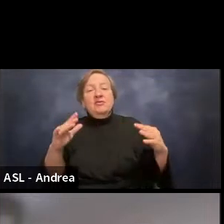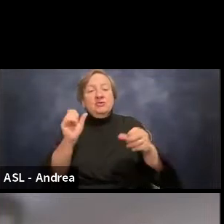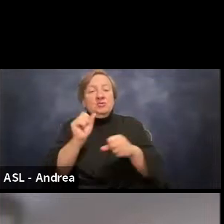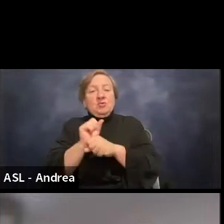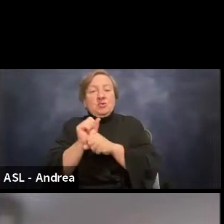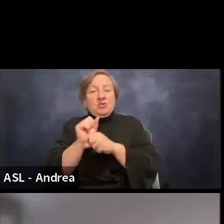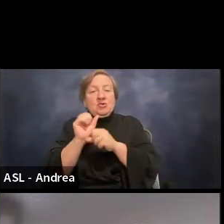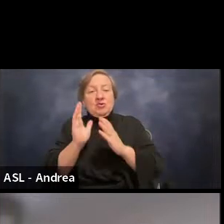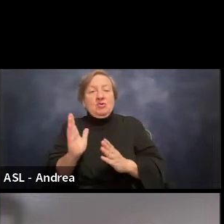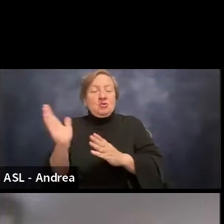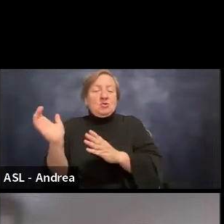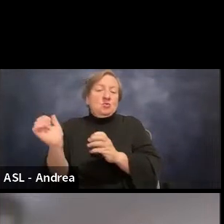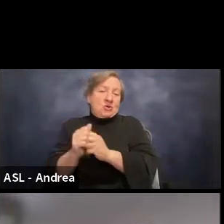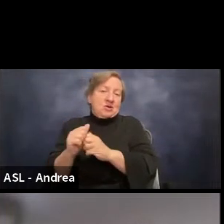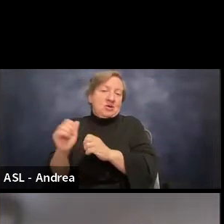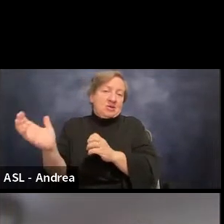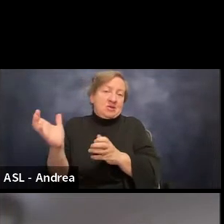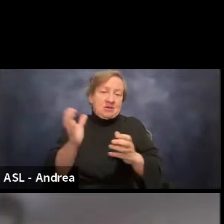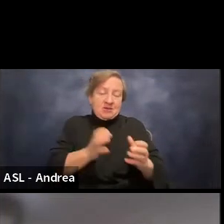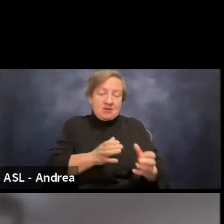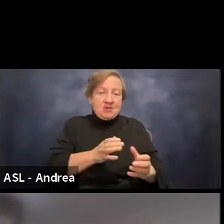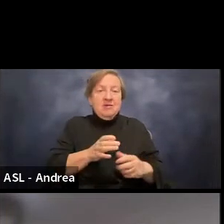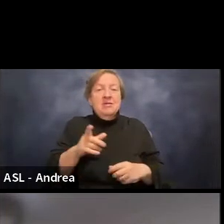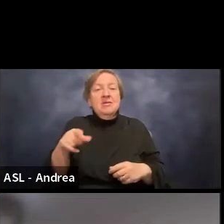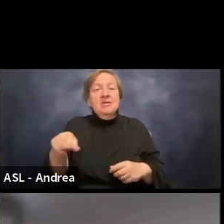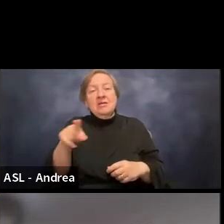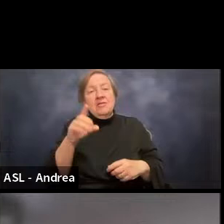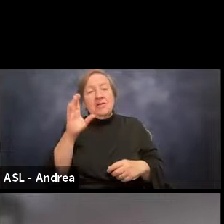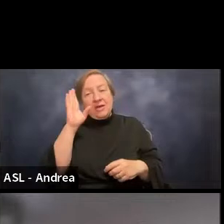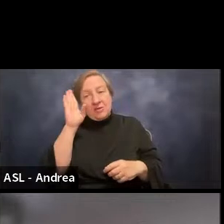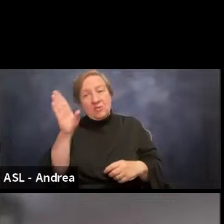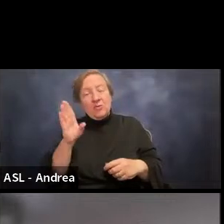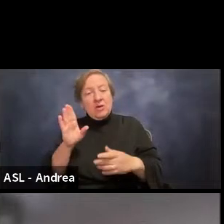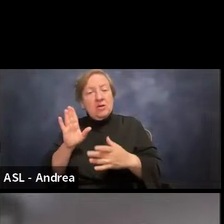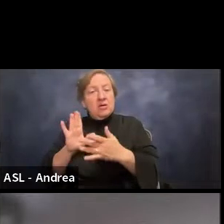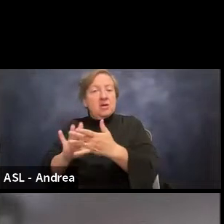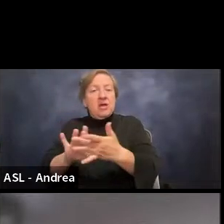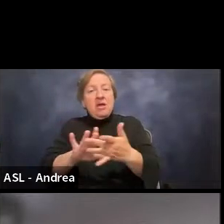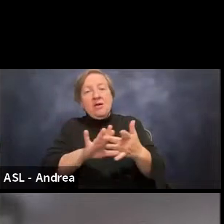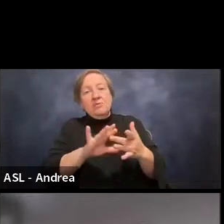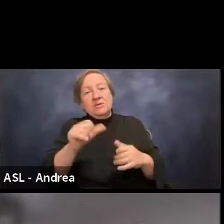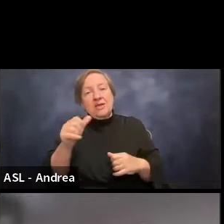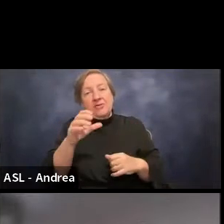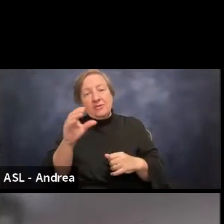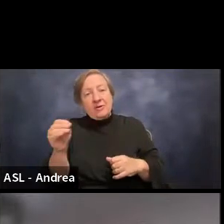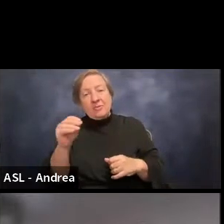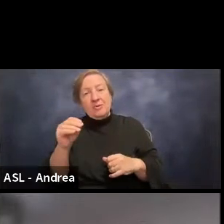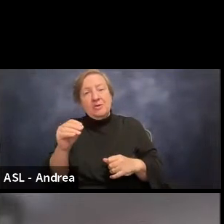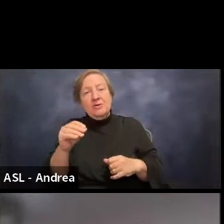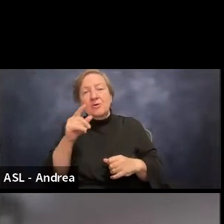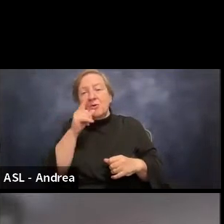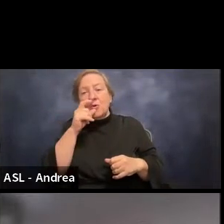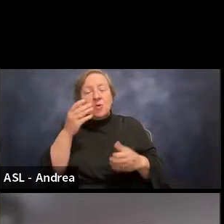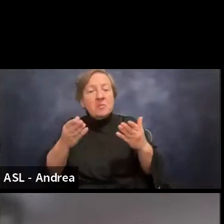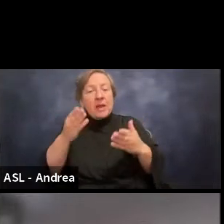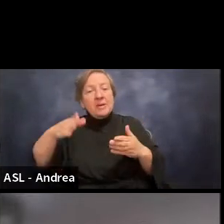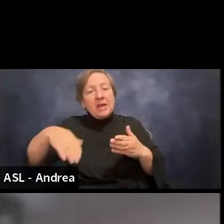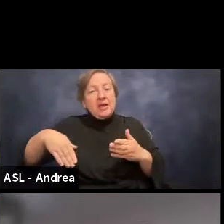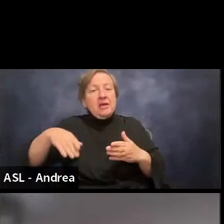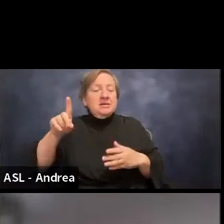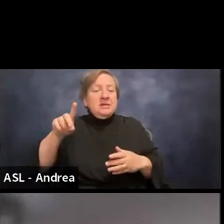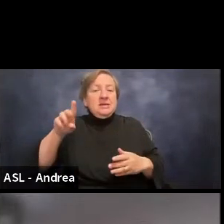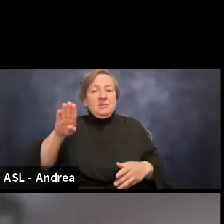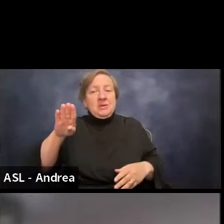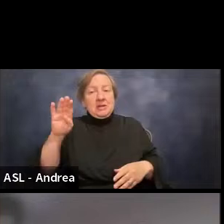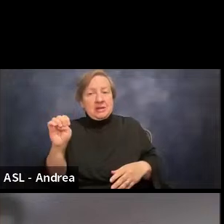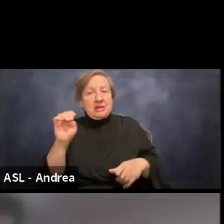them. So there'll be outreach to firms that may not be DBEs,